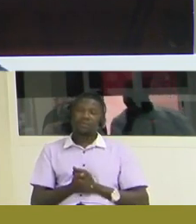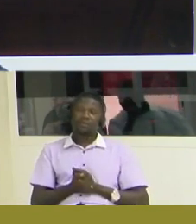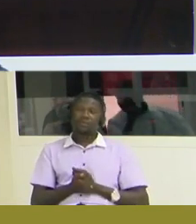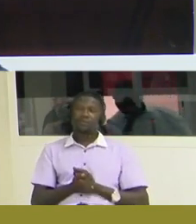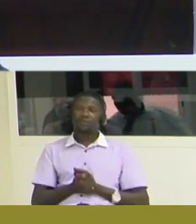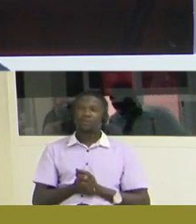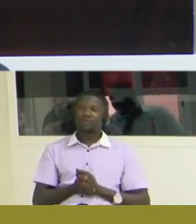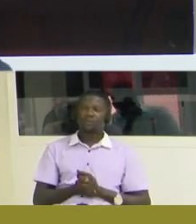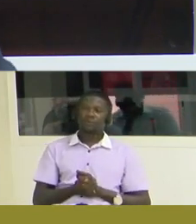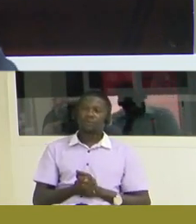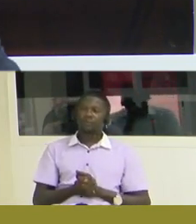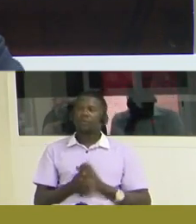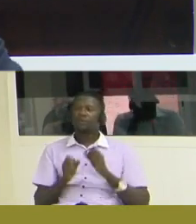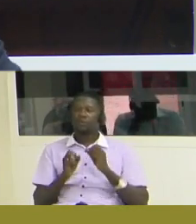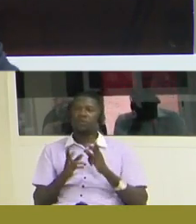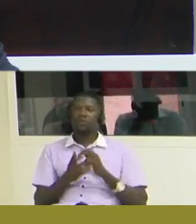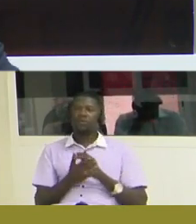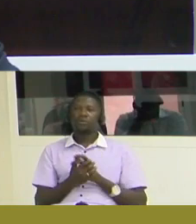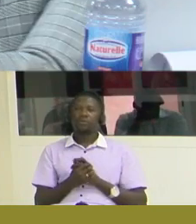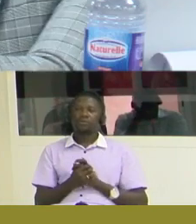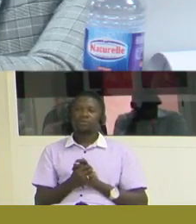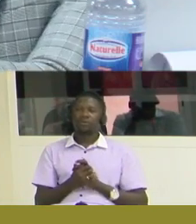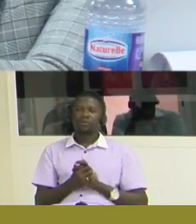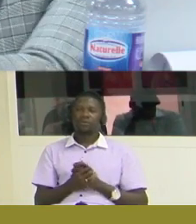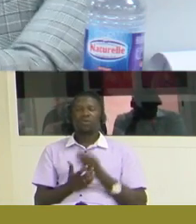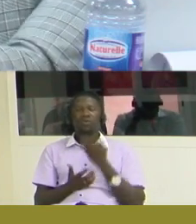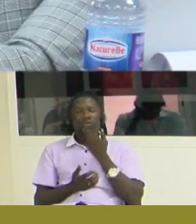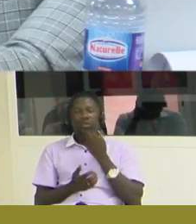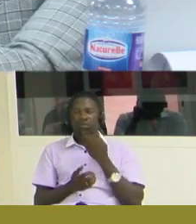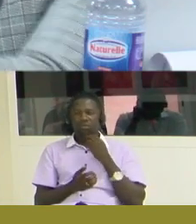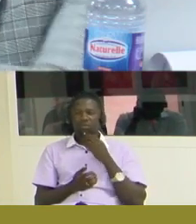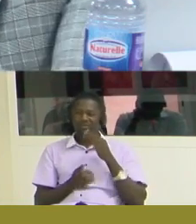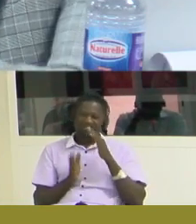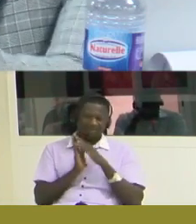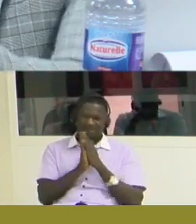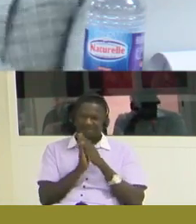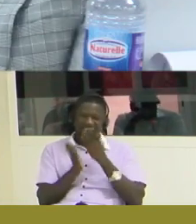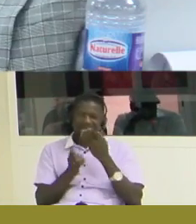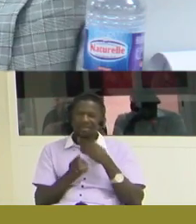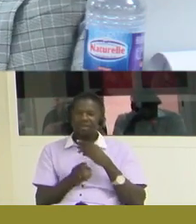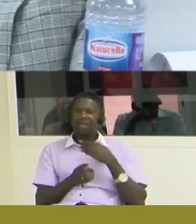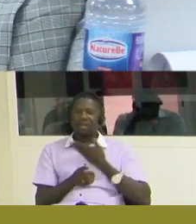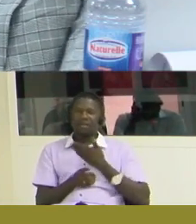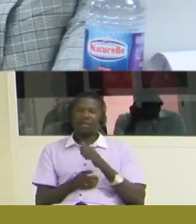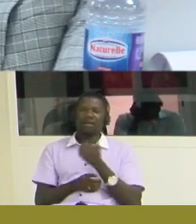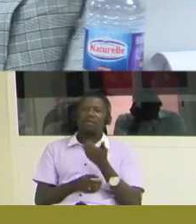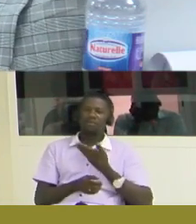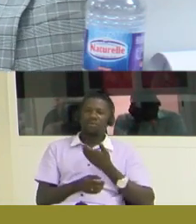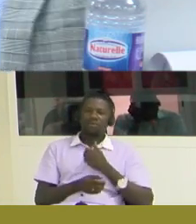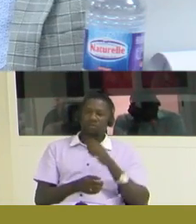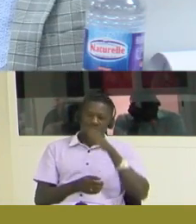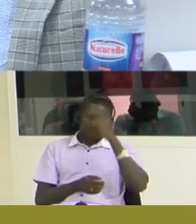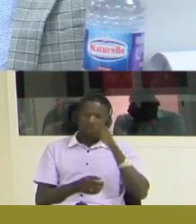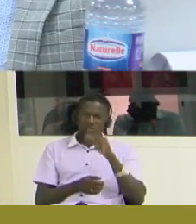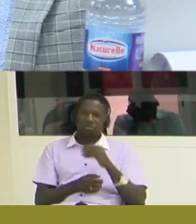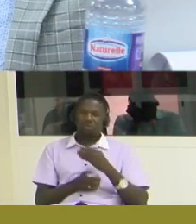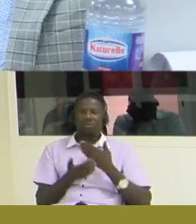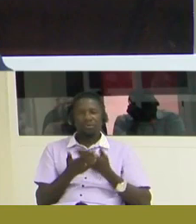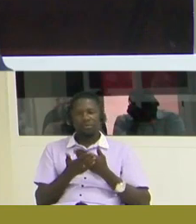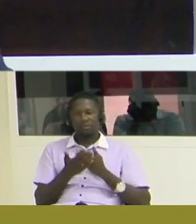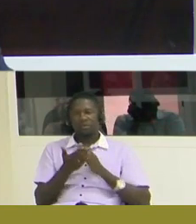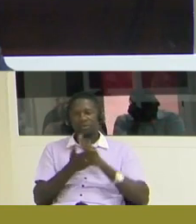go ahead I'm sorry I'm distracting you but I have other work to do as well so please proceed absolutely yes